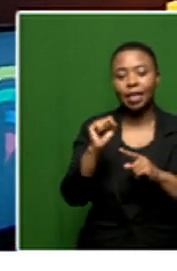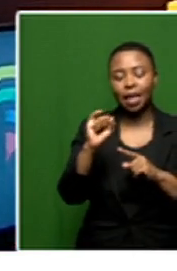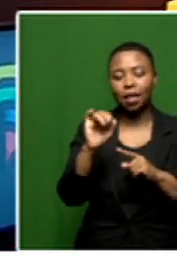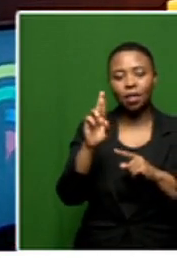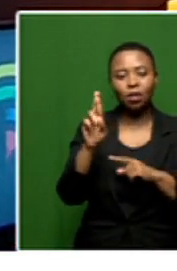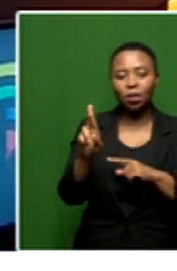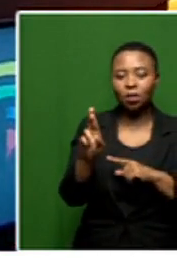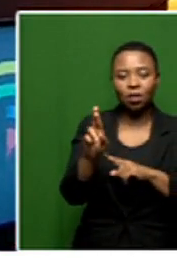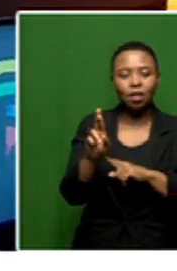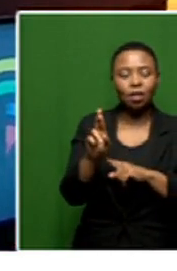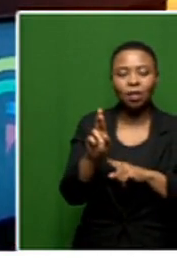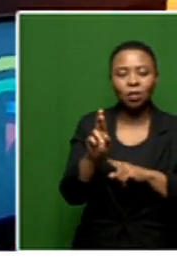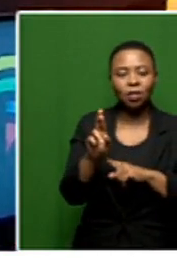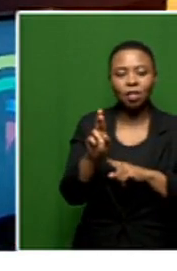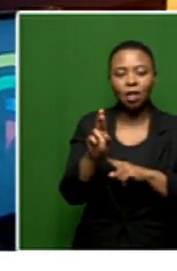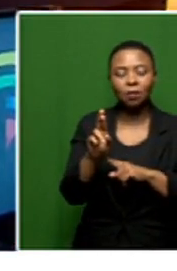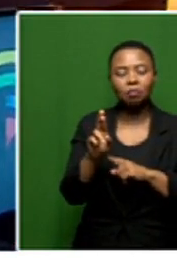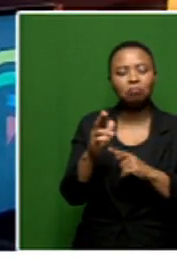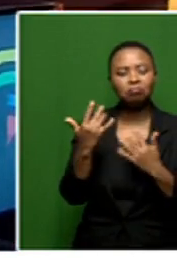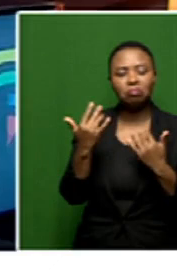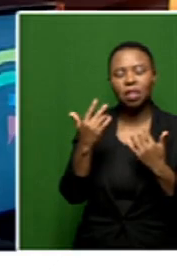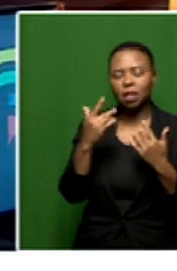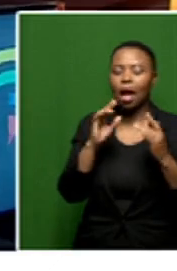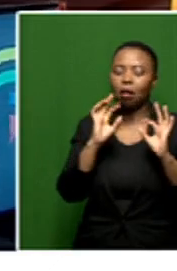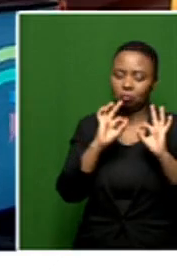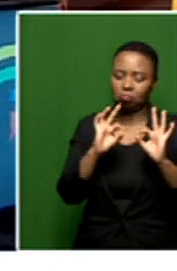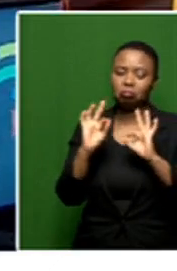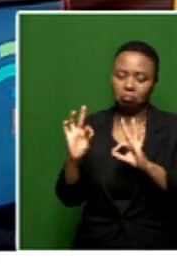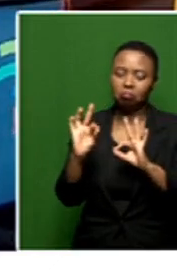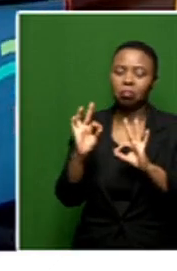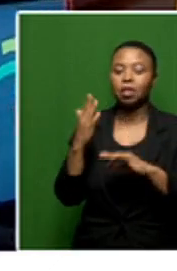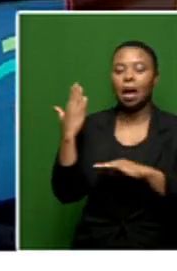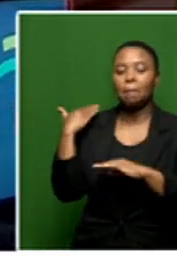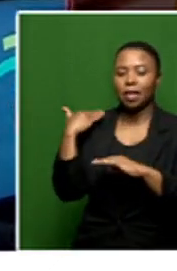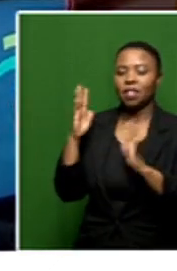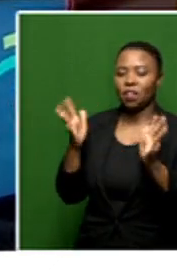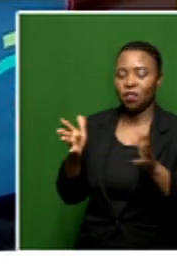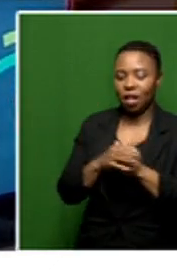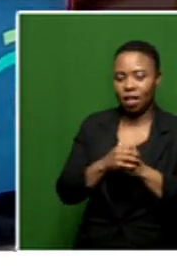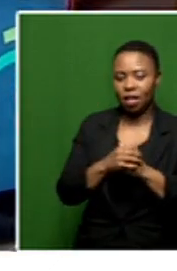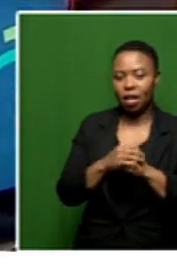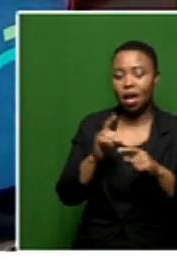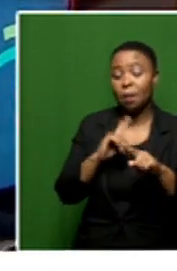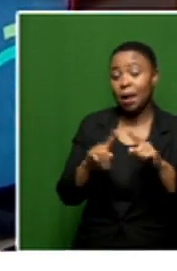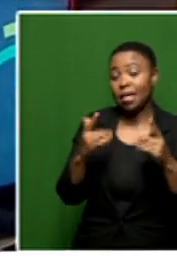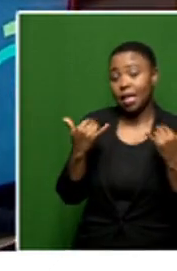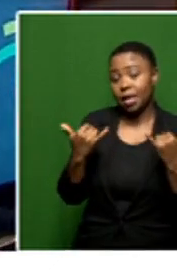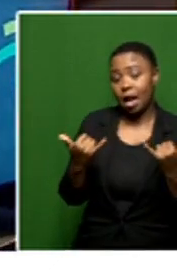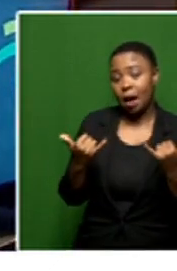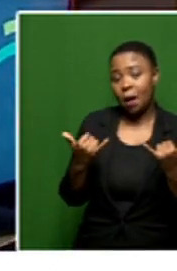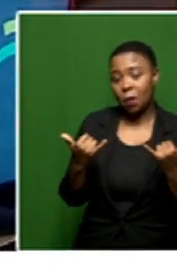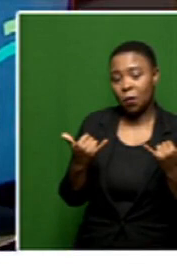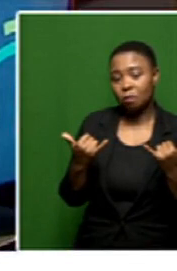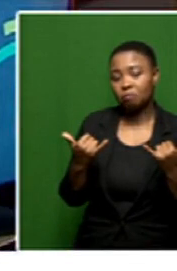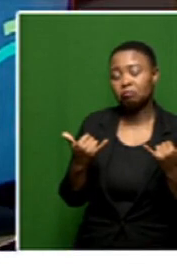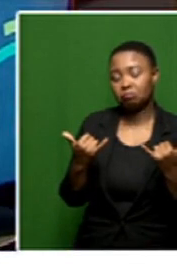CSIR the predictions have been fairly accurate in the past. And if there are anything to go by,